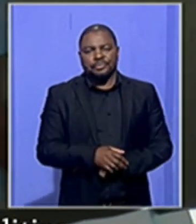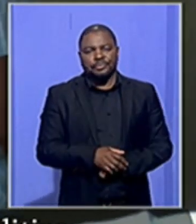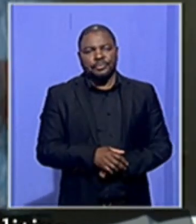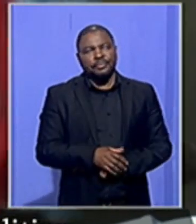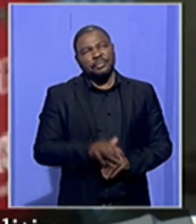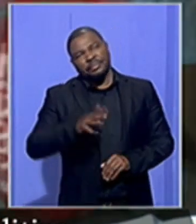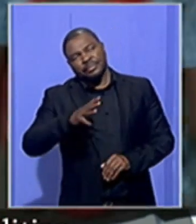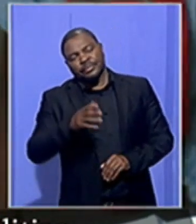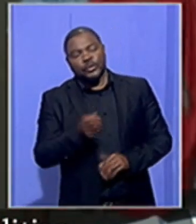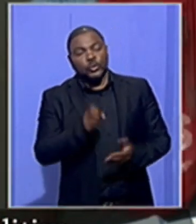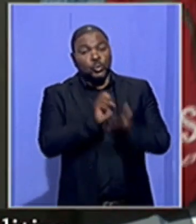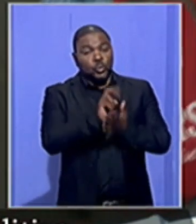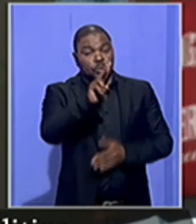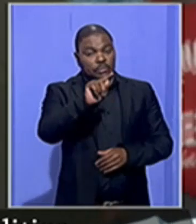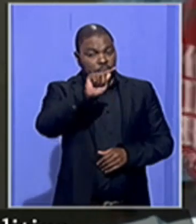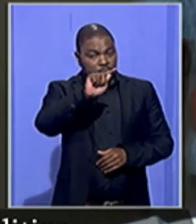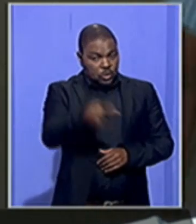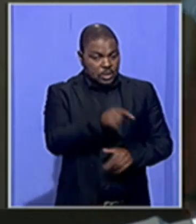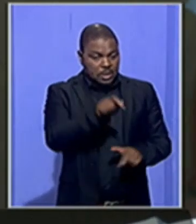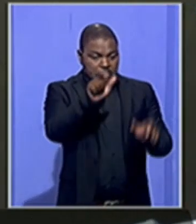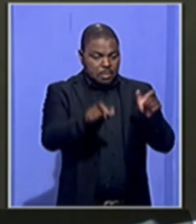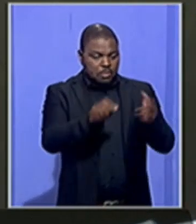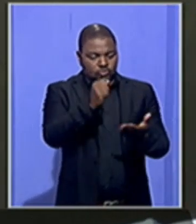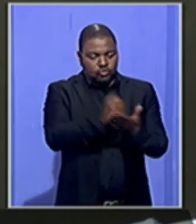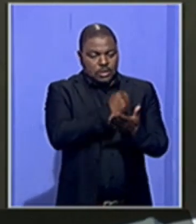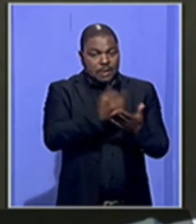12,000 registered voters, and then